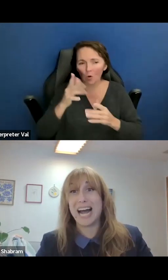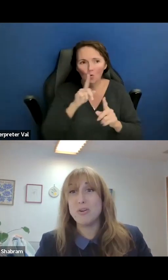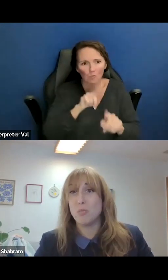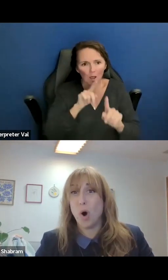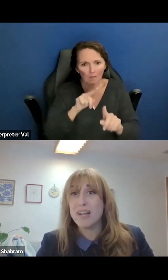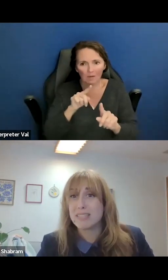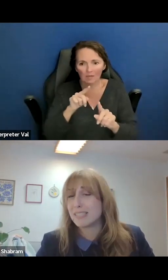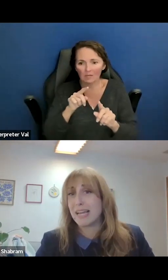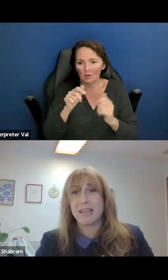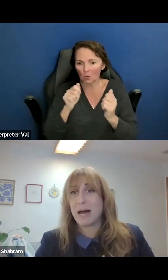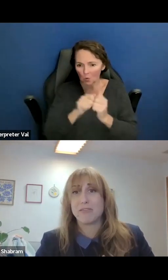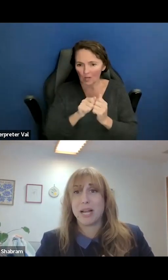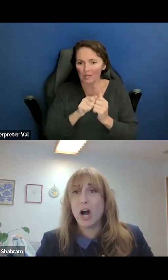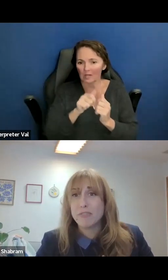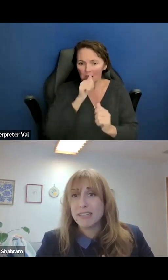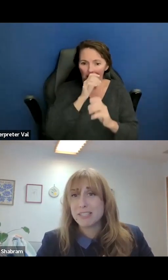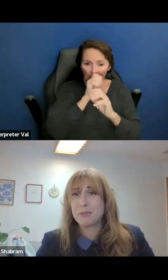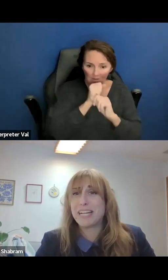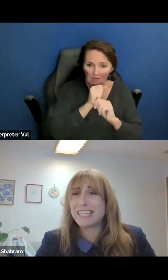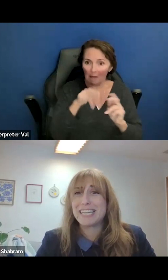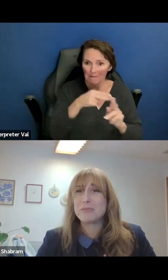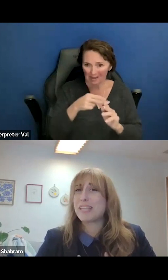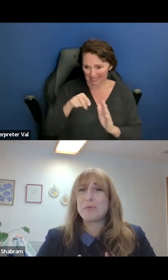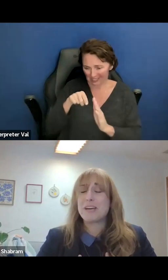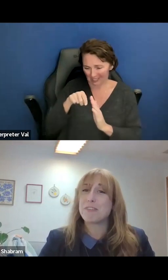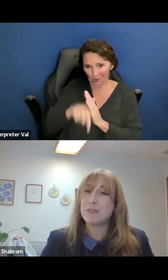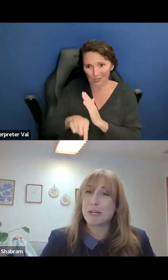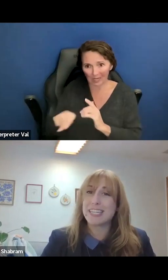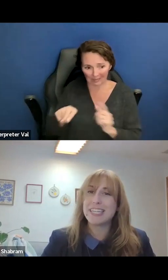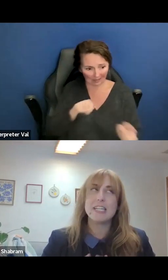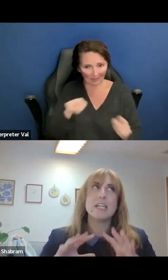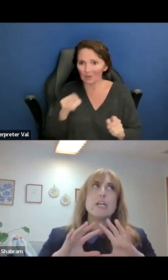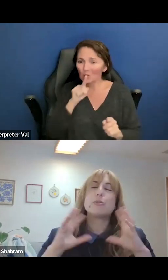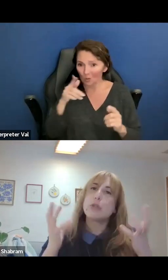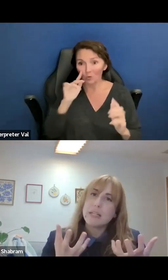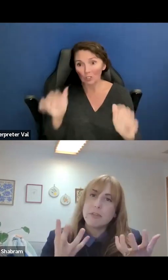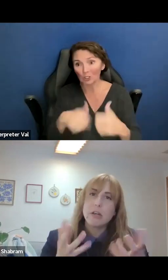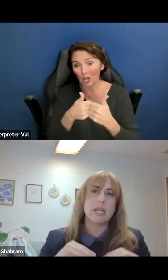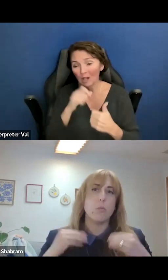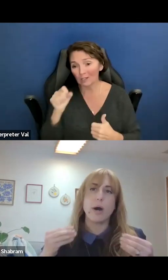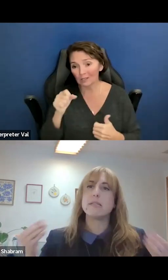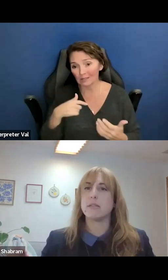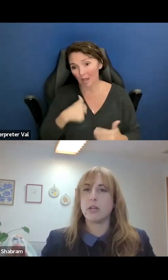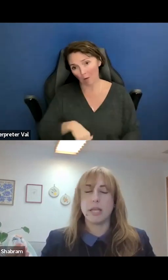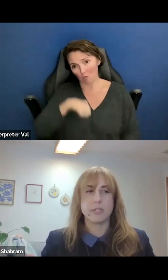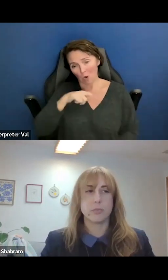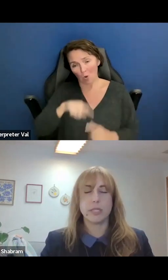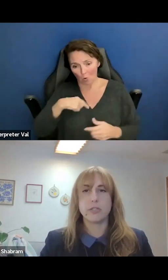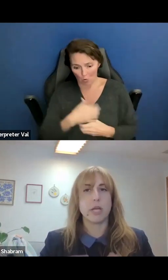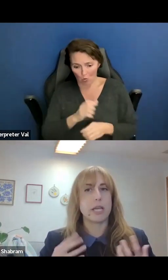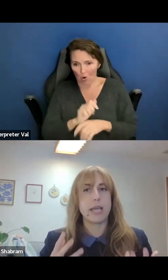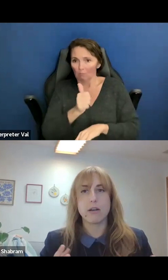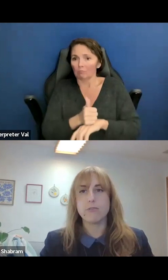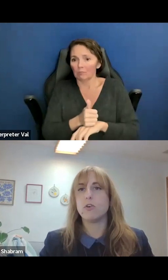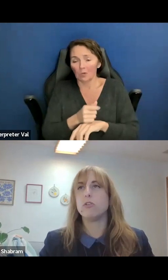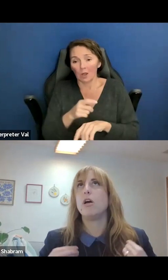themselves, like I don't want to send them out of my office, right? Like that would not feel good. So trying to figure out like, what does it look like to really